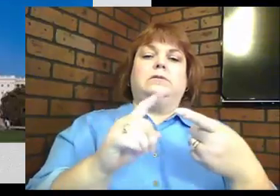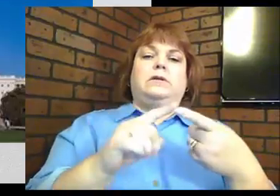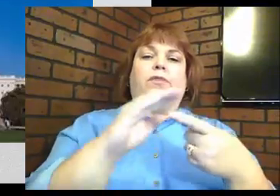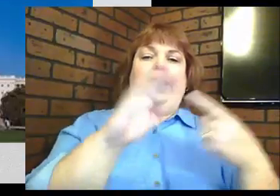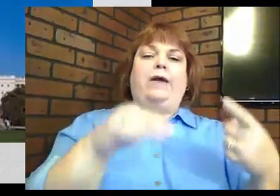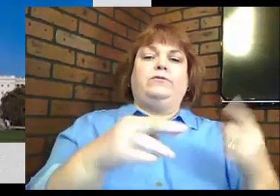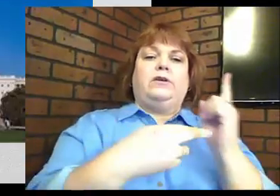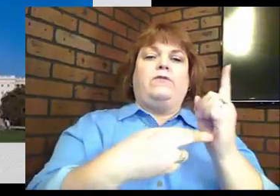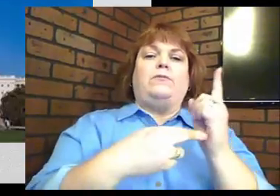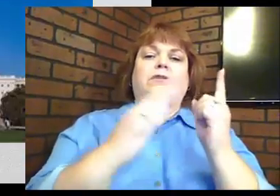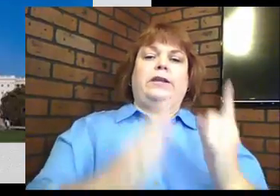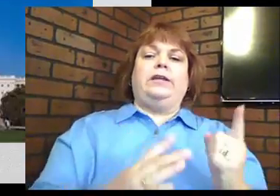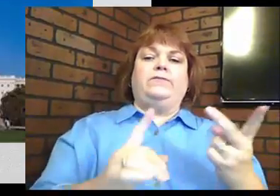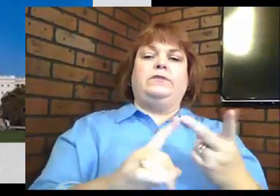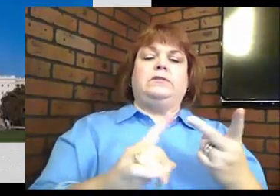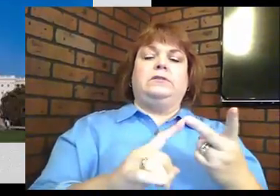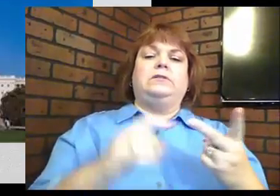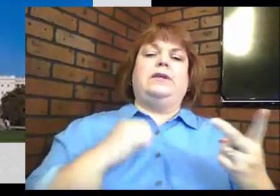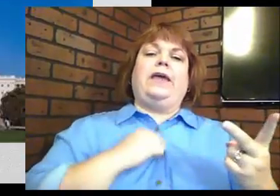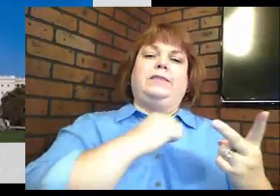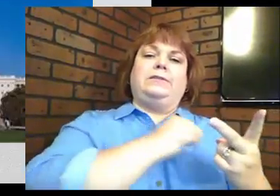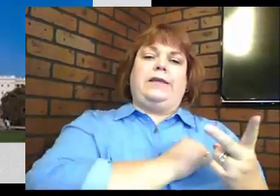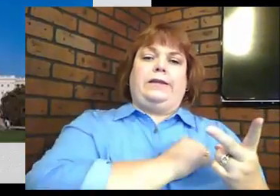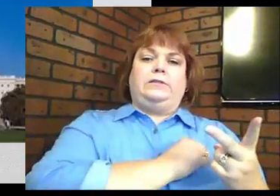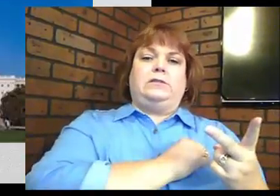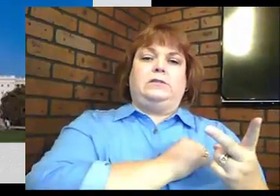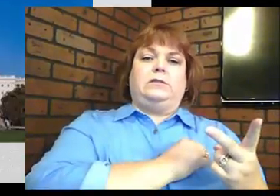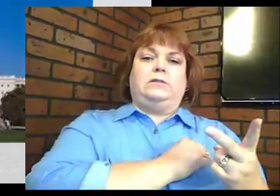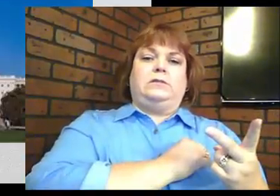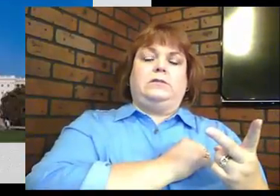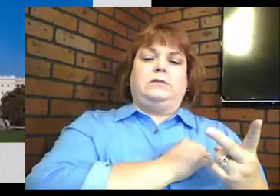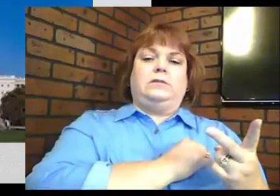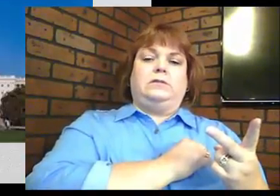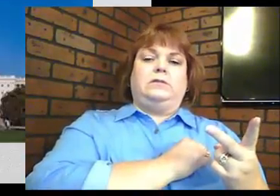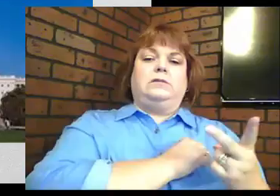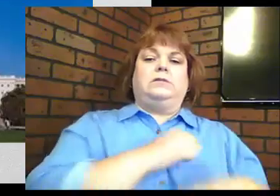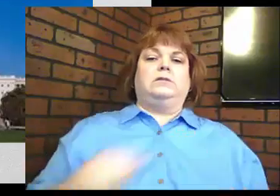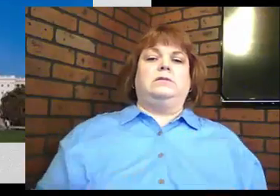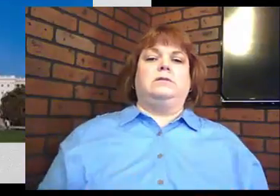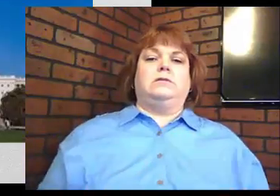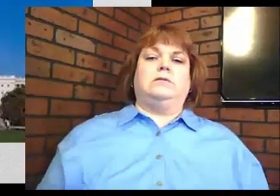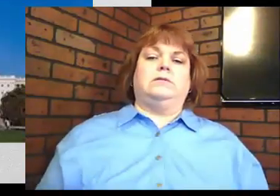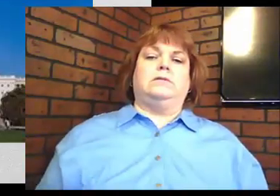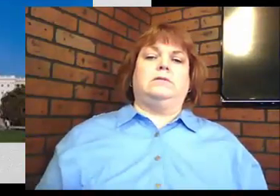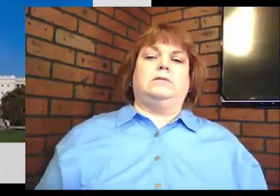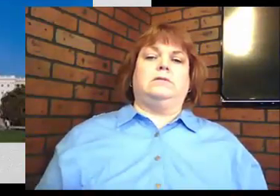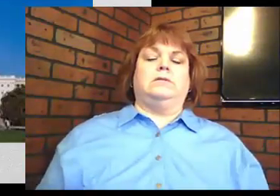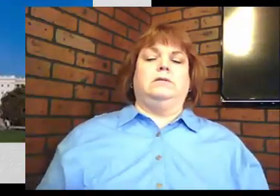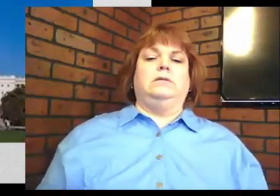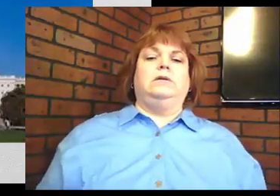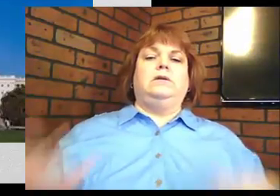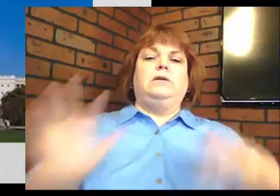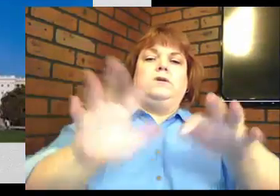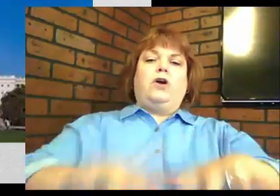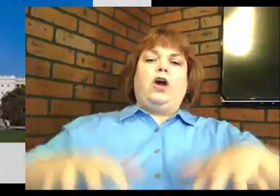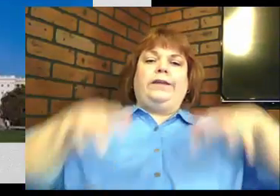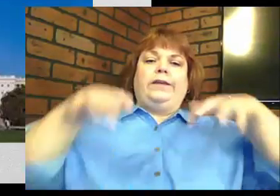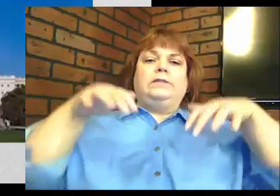of two things. The House of Representatives, the Senate.